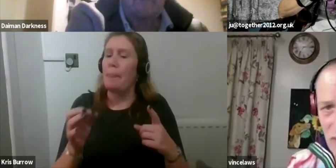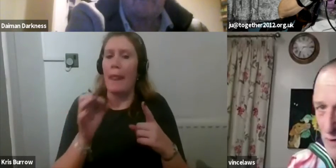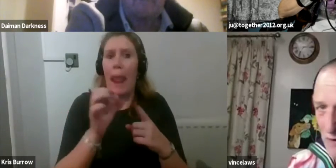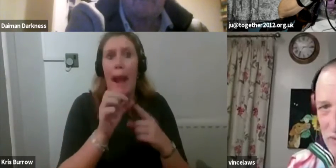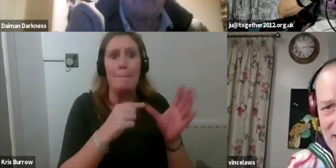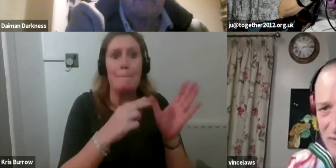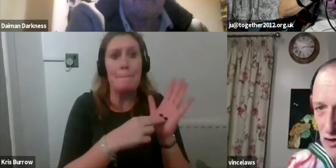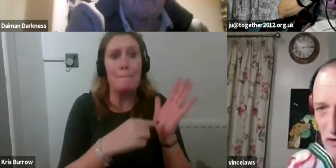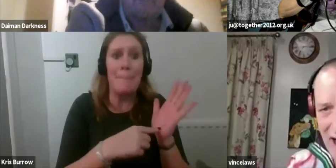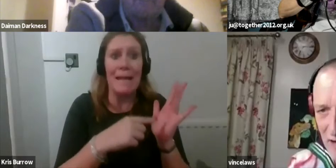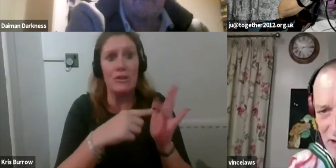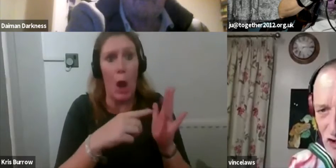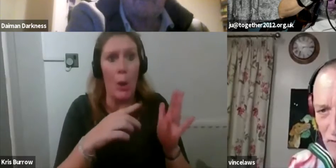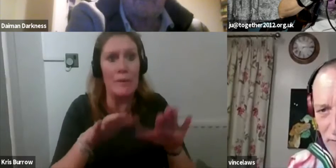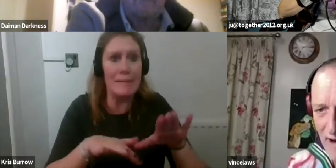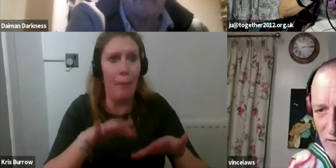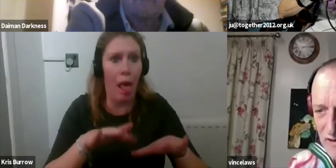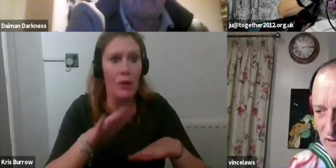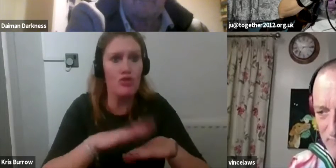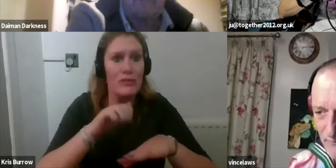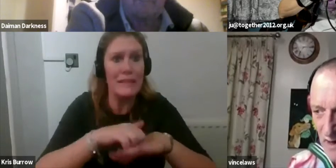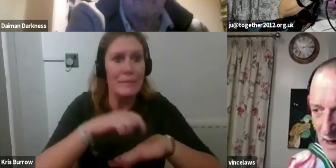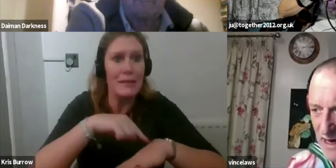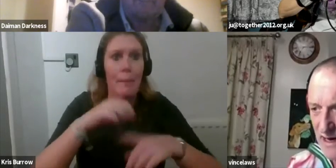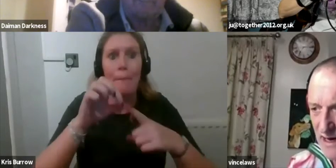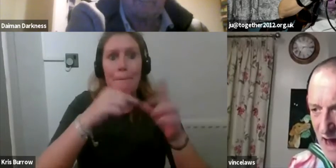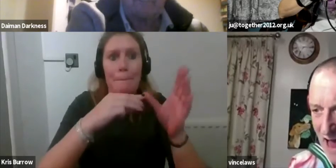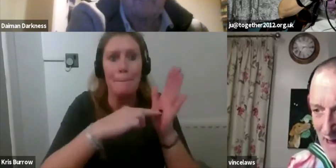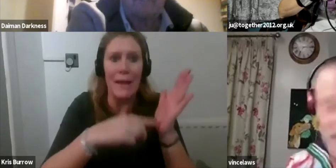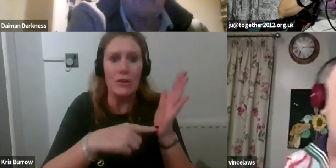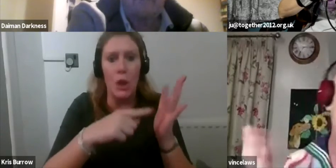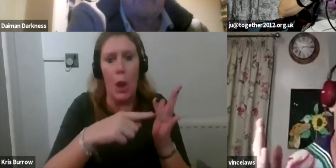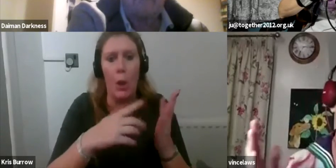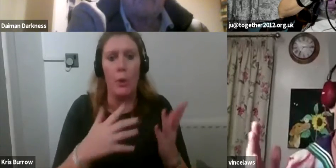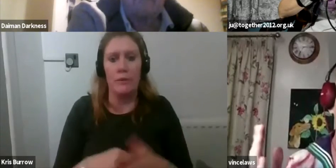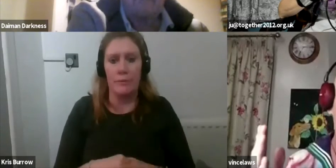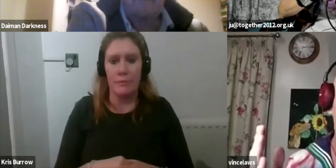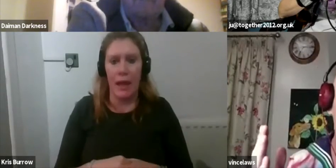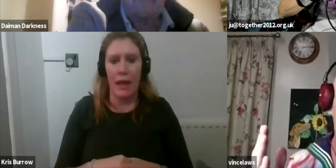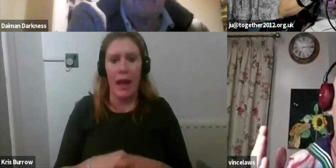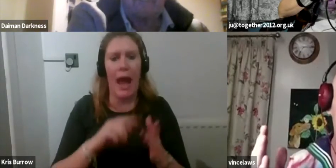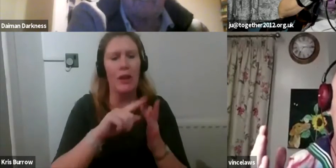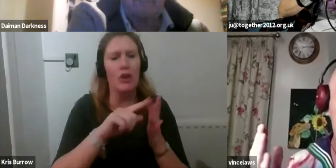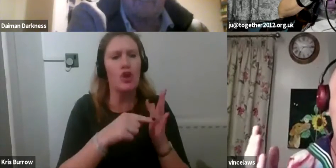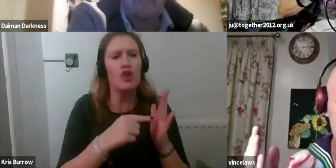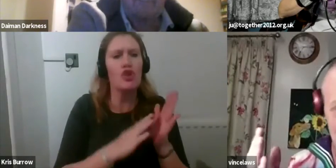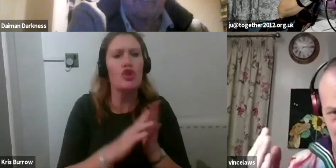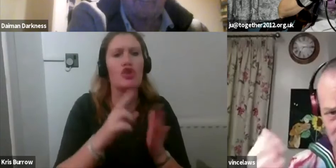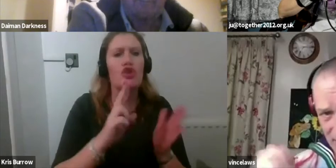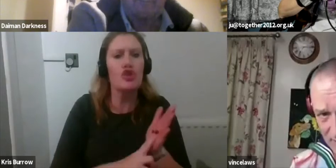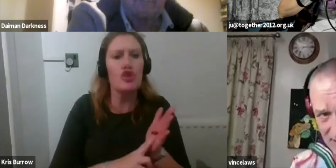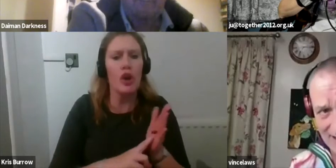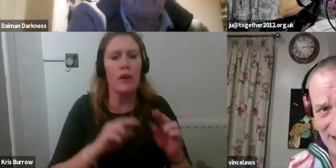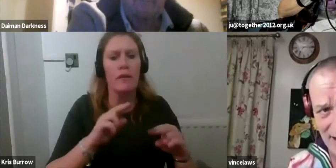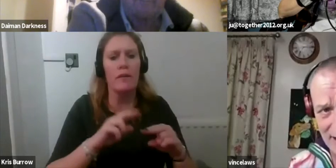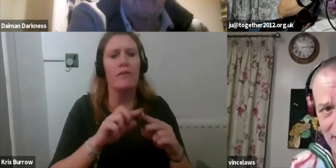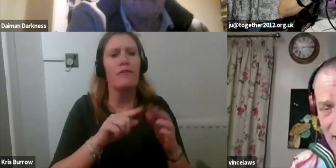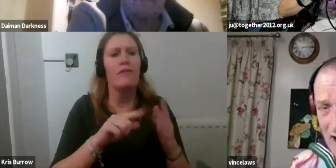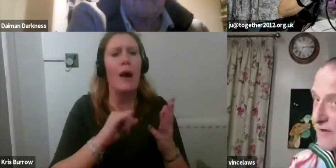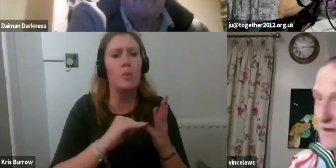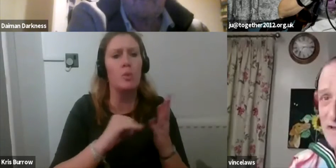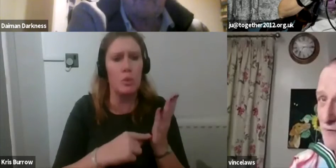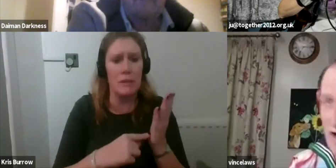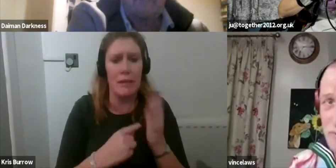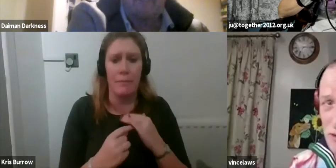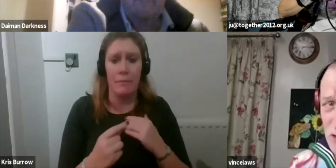it's all about the central character, John Faust. He's HIV positive, suffers depression, suffers anxiety.